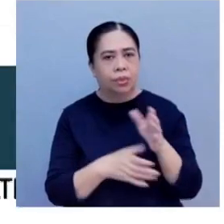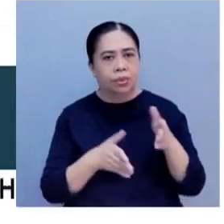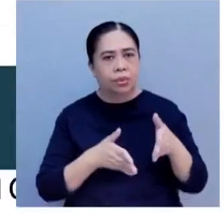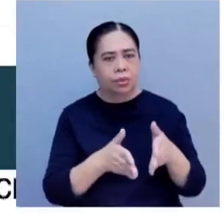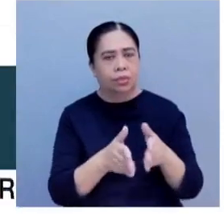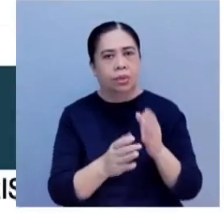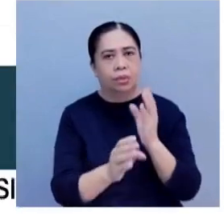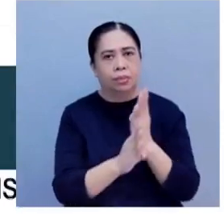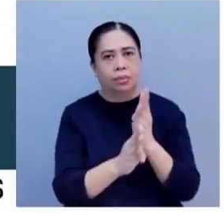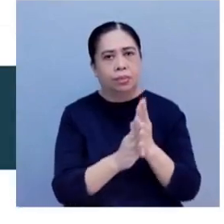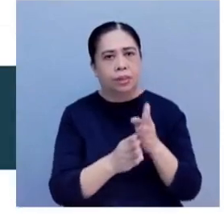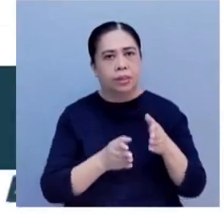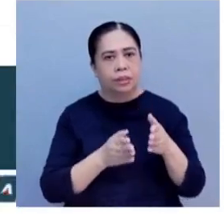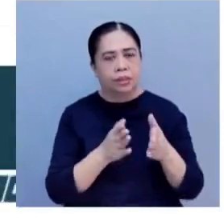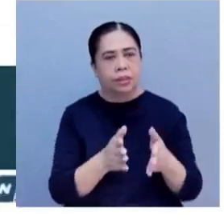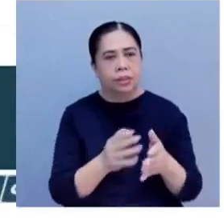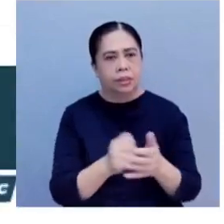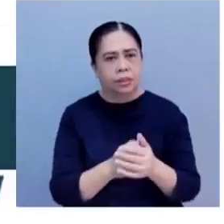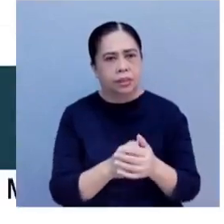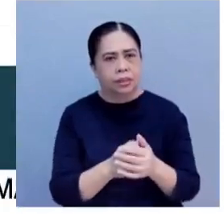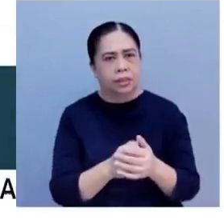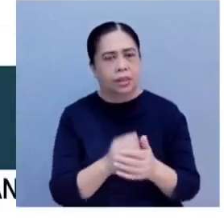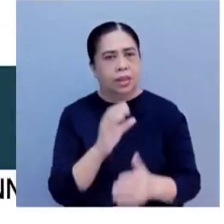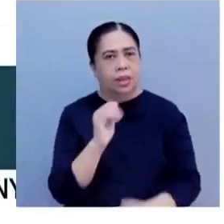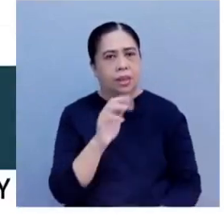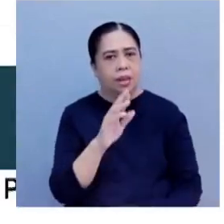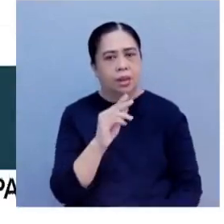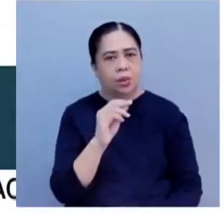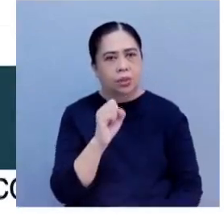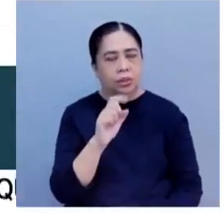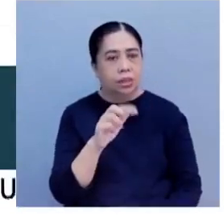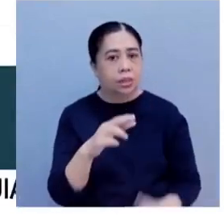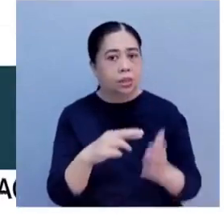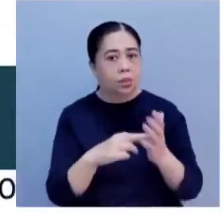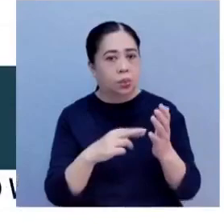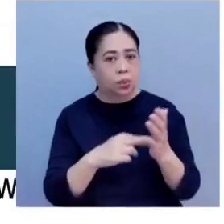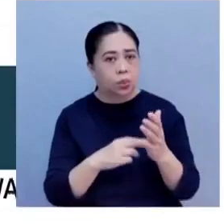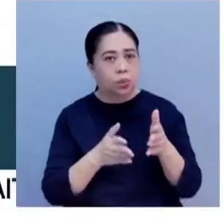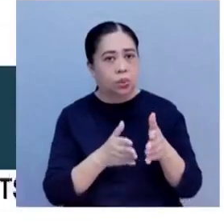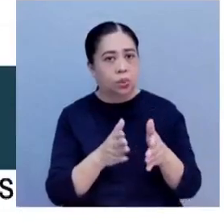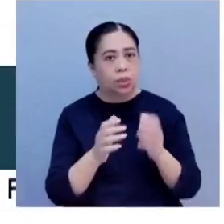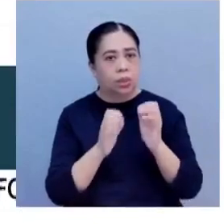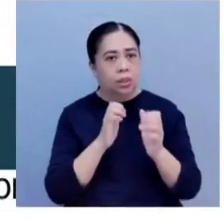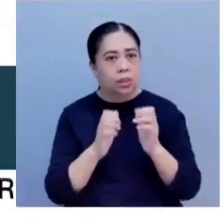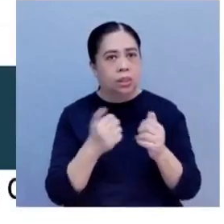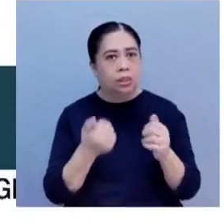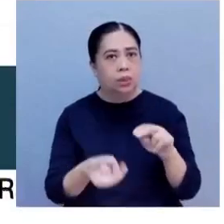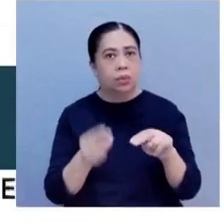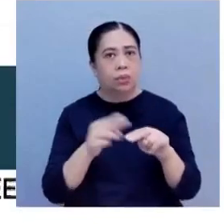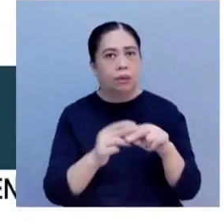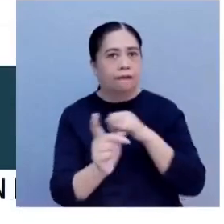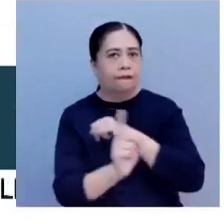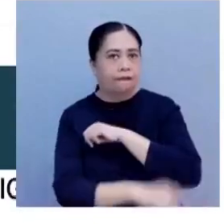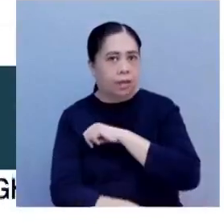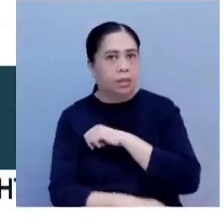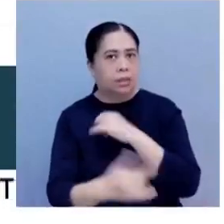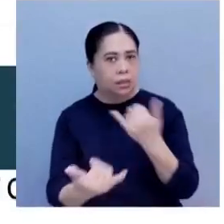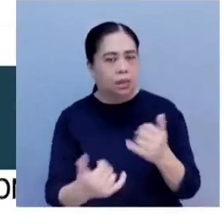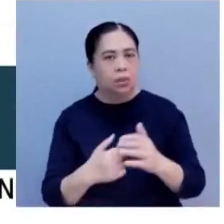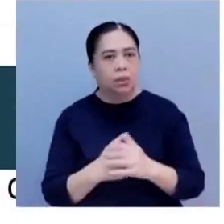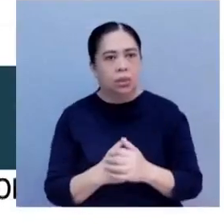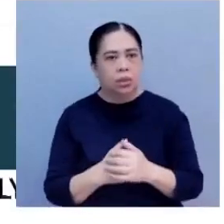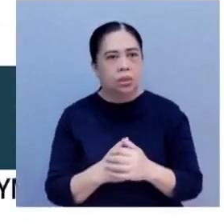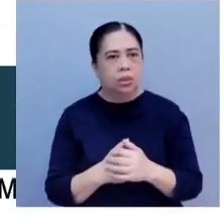city bus lane / bus carousel lane regulation along EDSA. So we have now increased the fines, Carmina. Mm-hmm. The